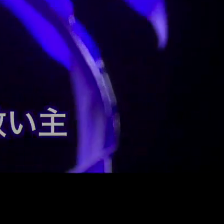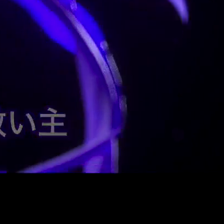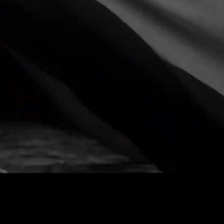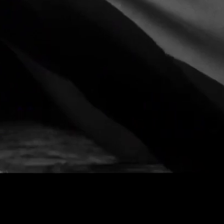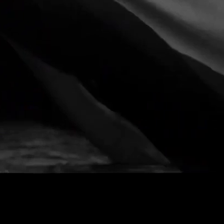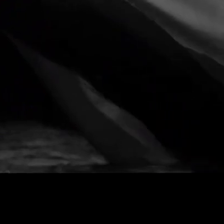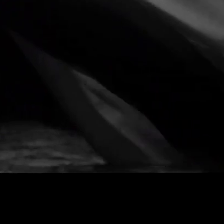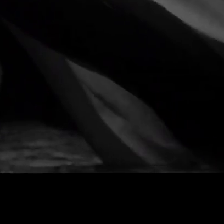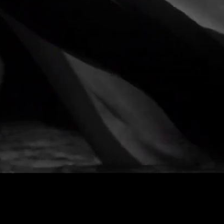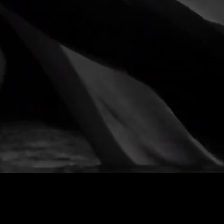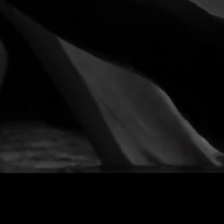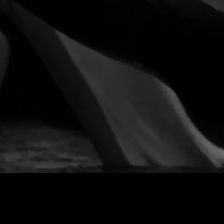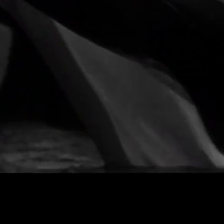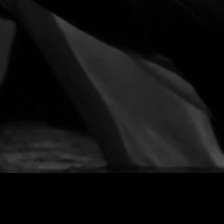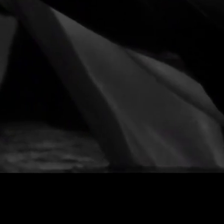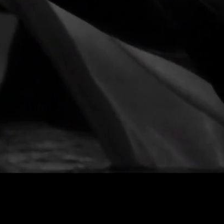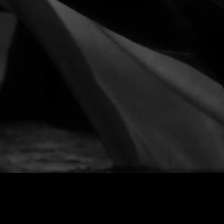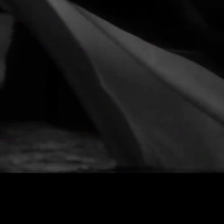Savior.